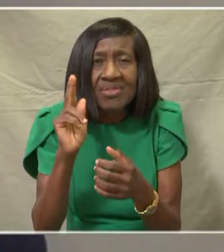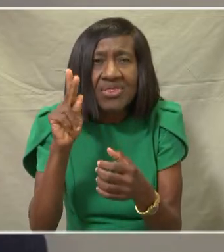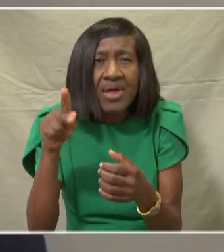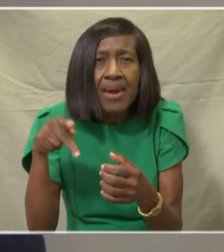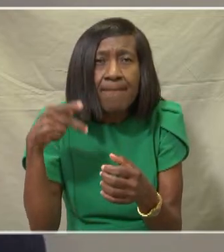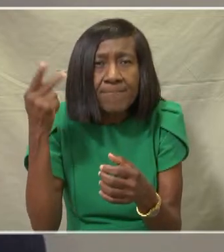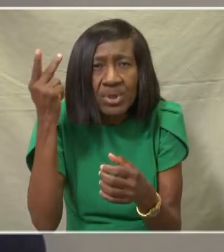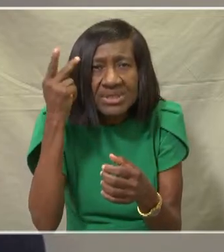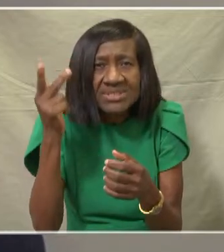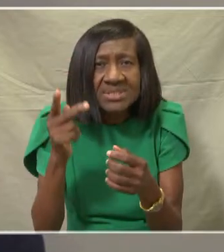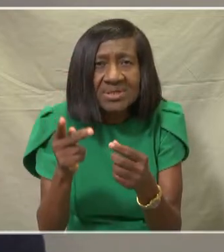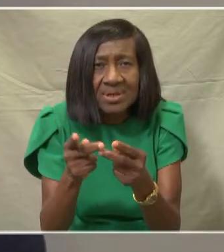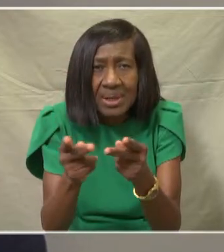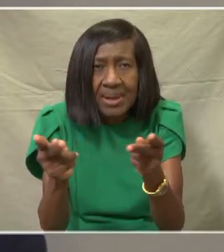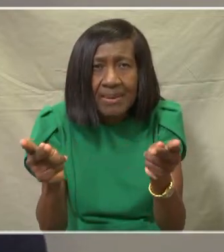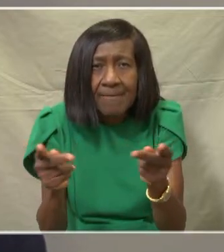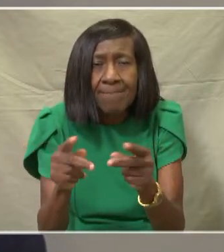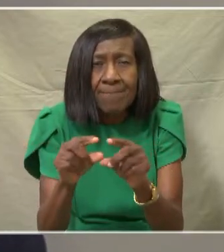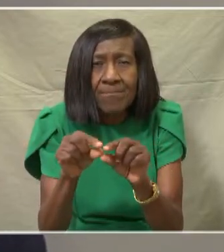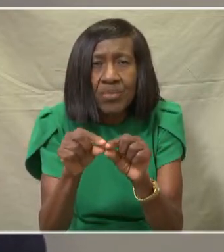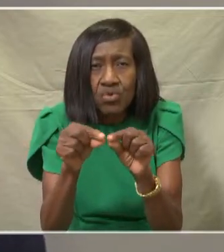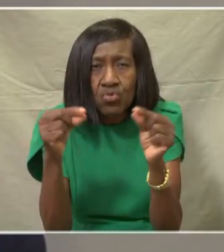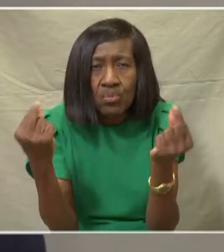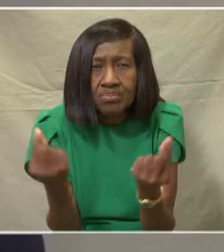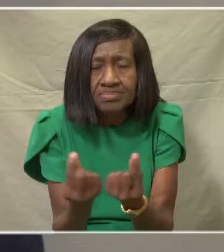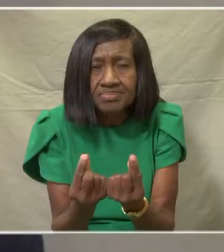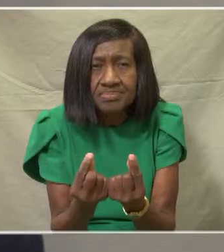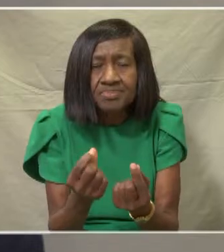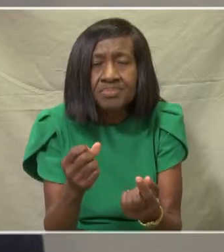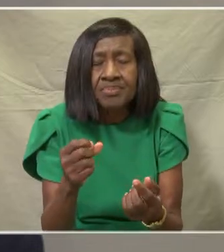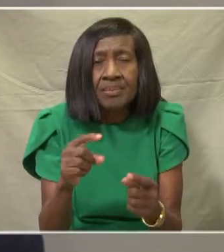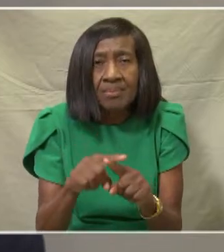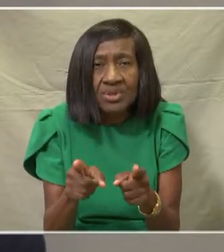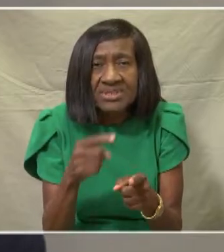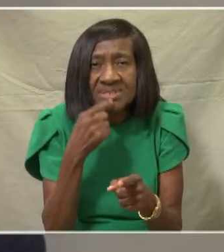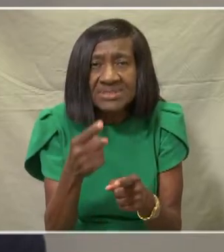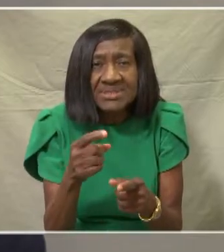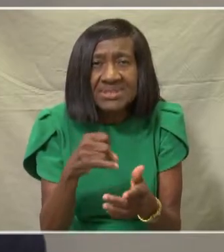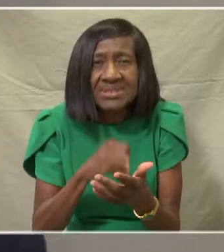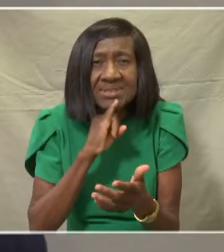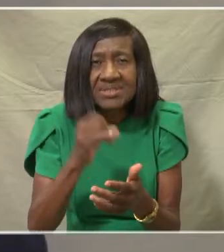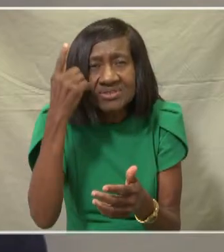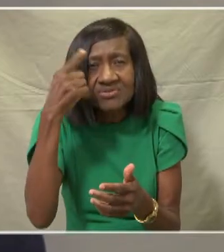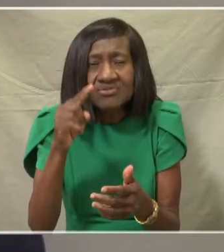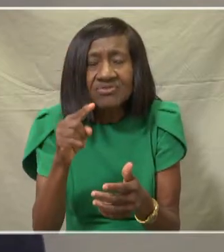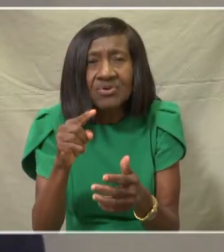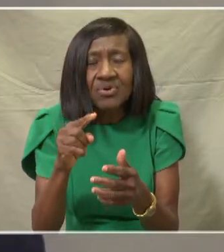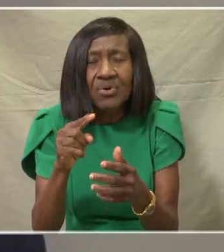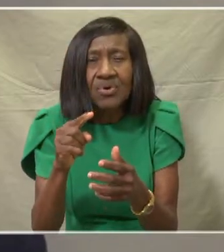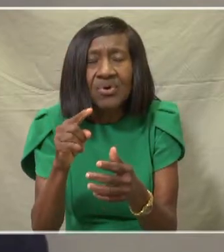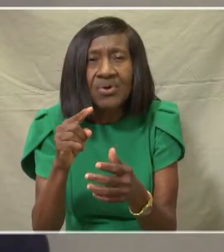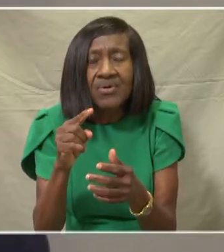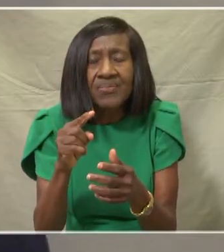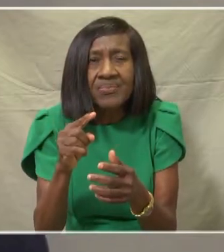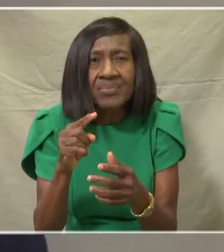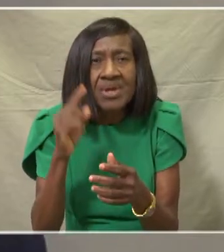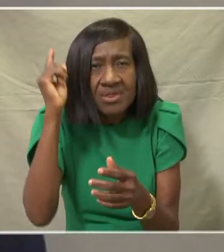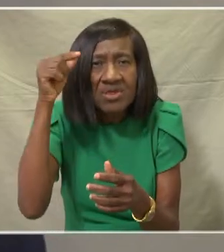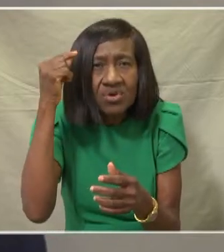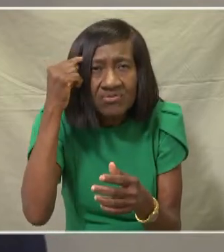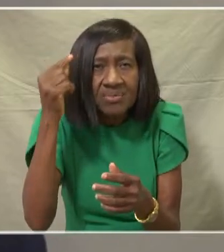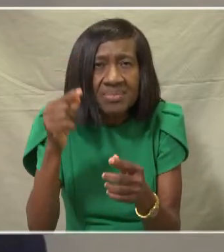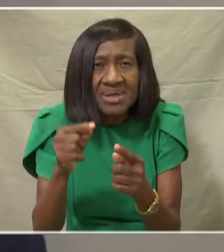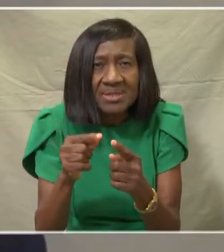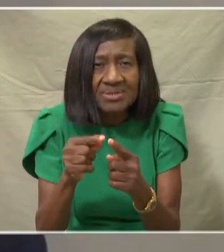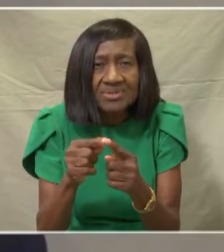it is for your Parliament, your government, and your island to act on